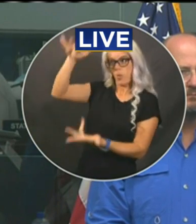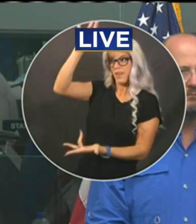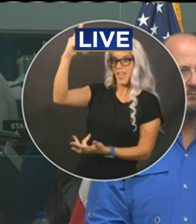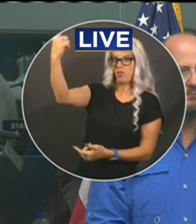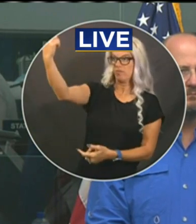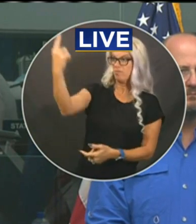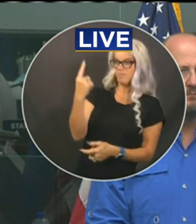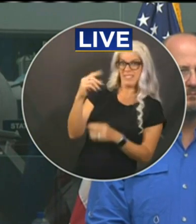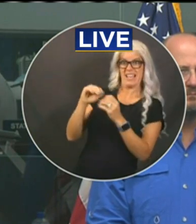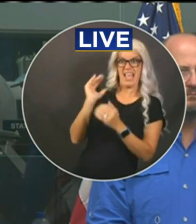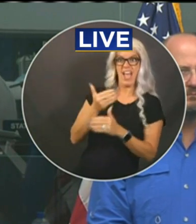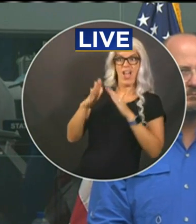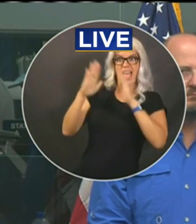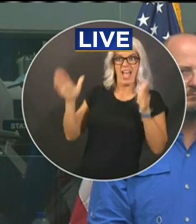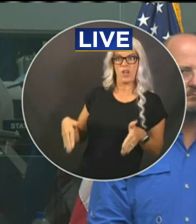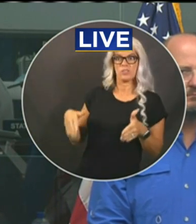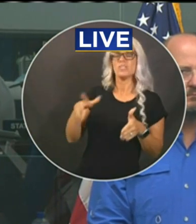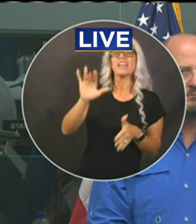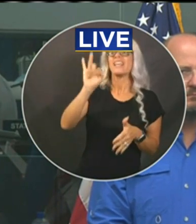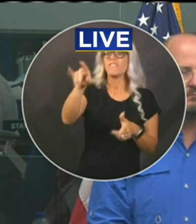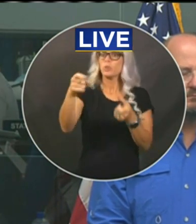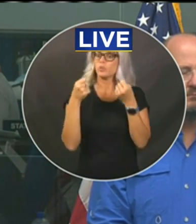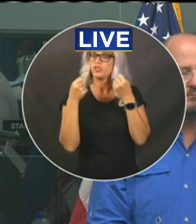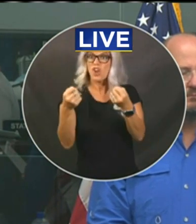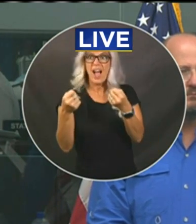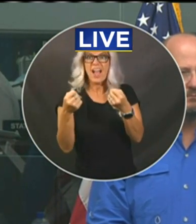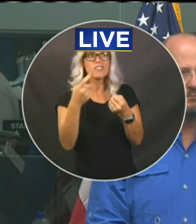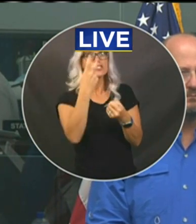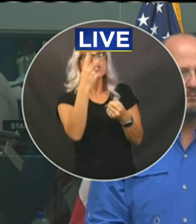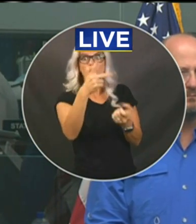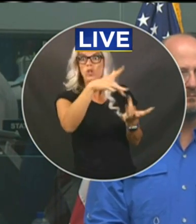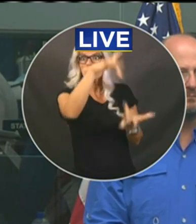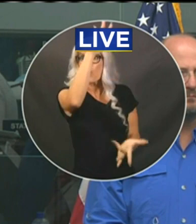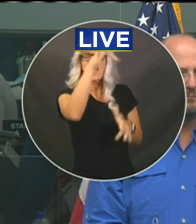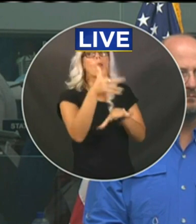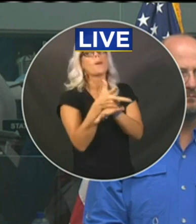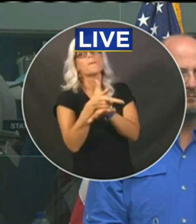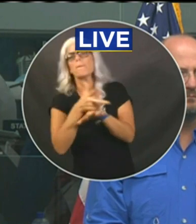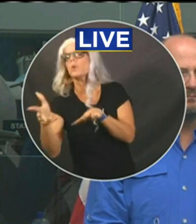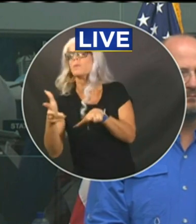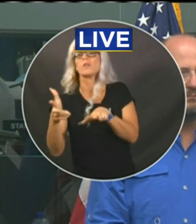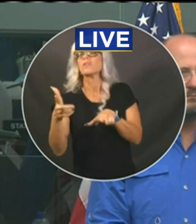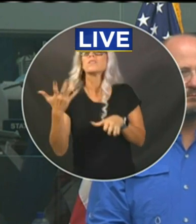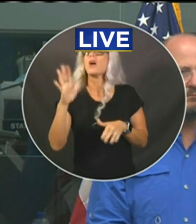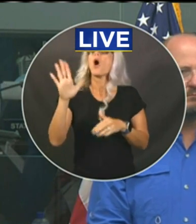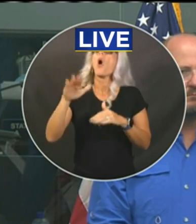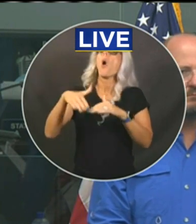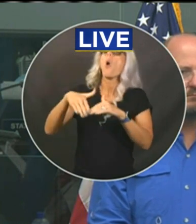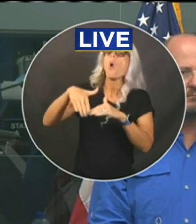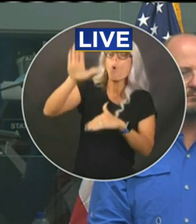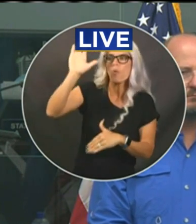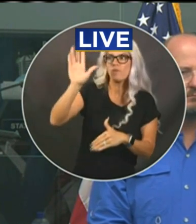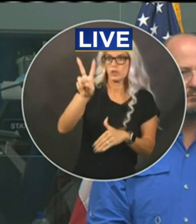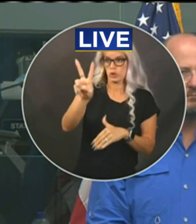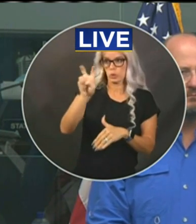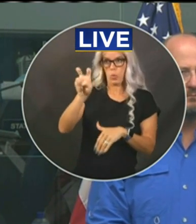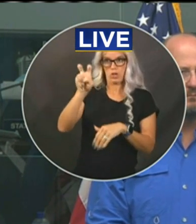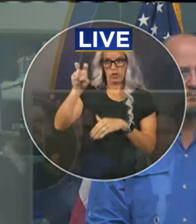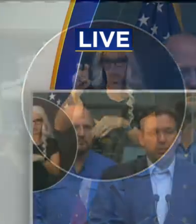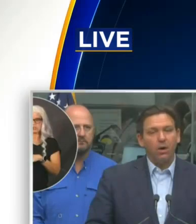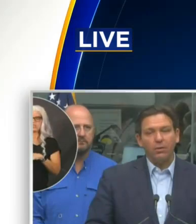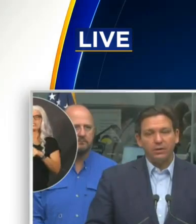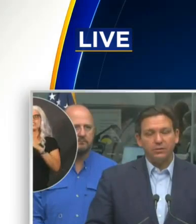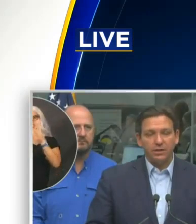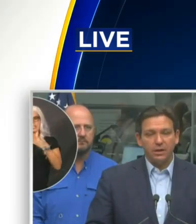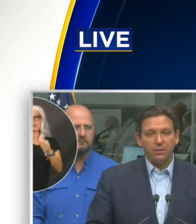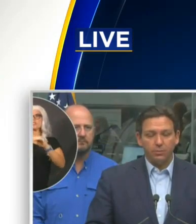get to a safe place as soon as possible. There's more than 200 shelters open in just the southwest Florida region alone.